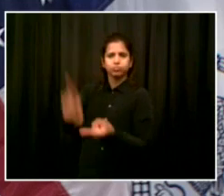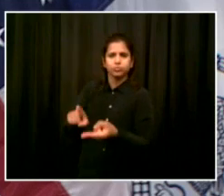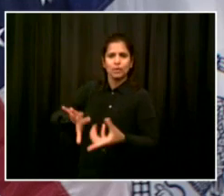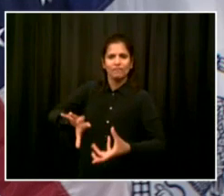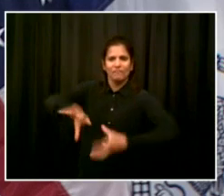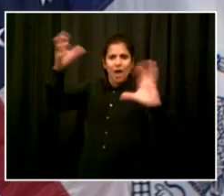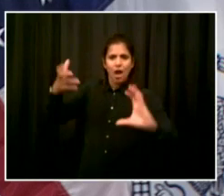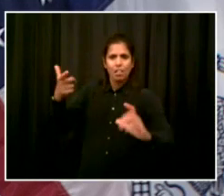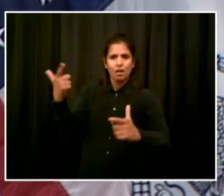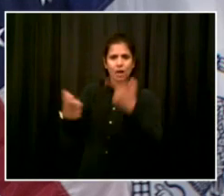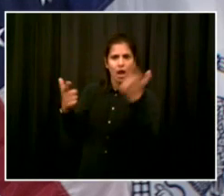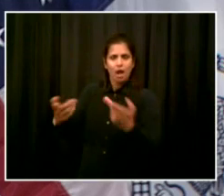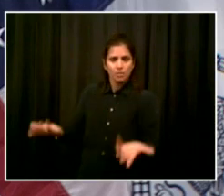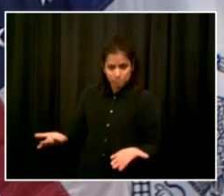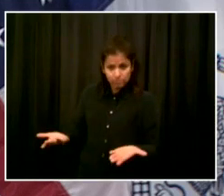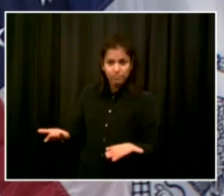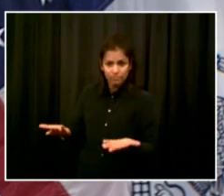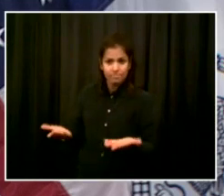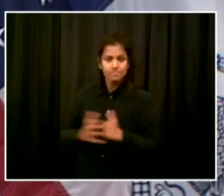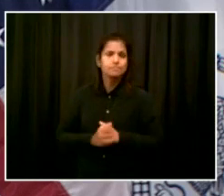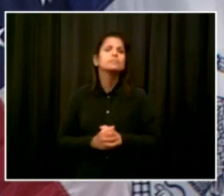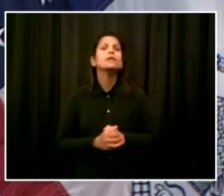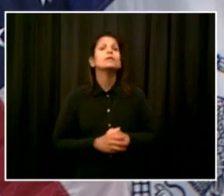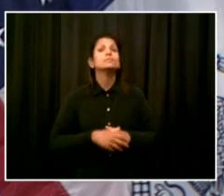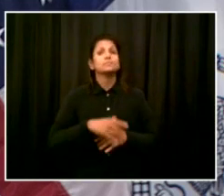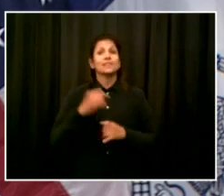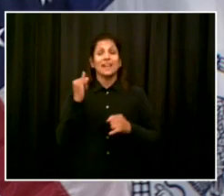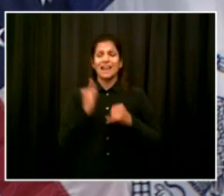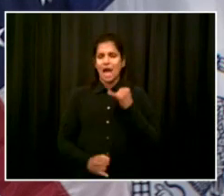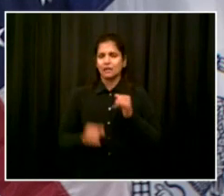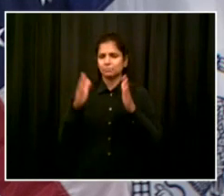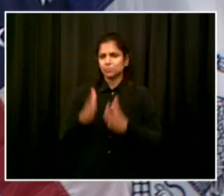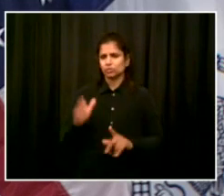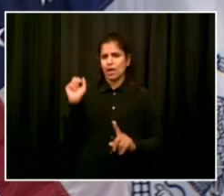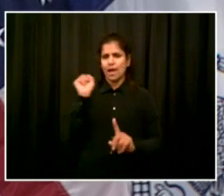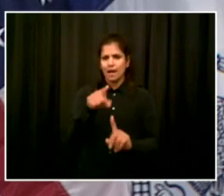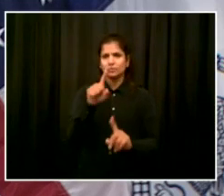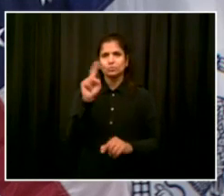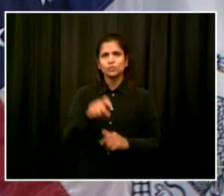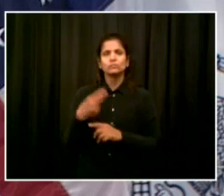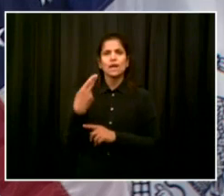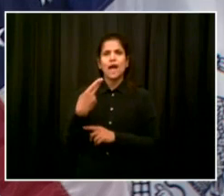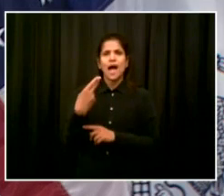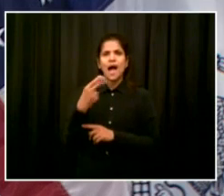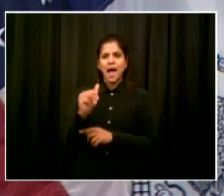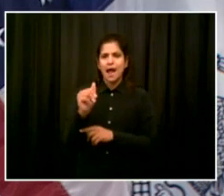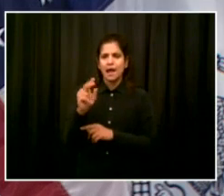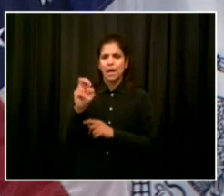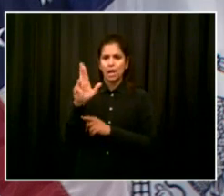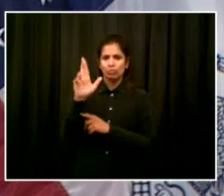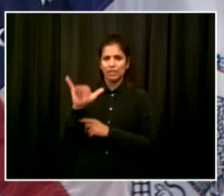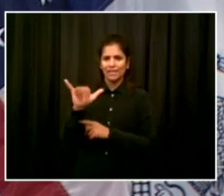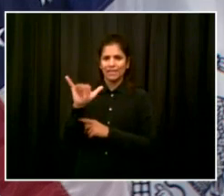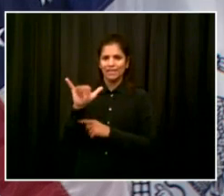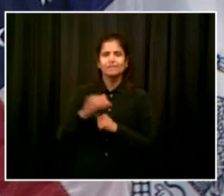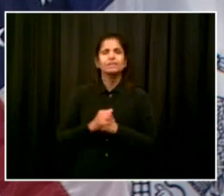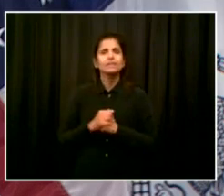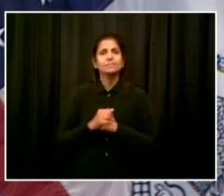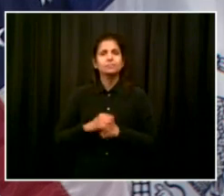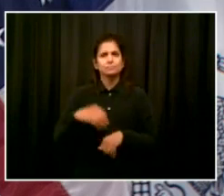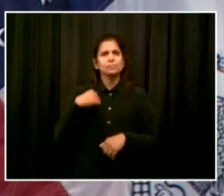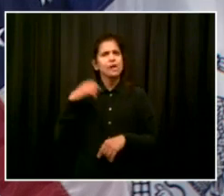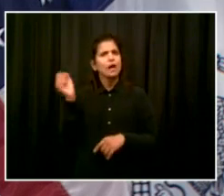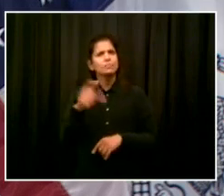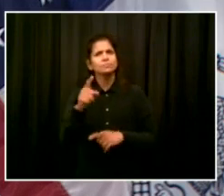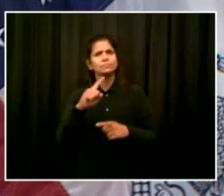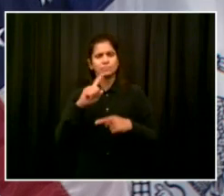Good morning, Mr. Mayor. Want to shift gears with this last question to the ongoing conversation about schools. We've been speaking with a number of teachers